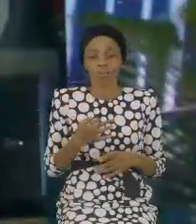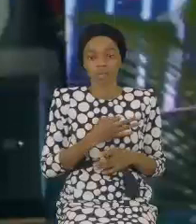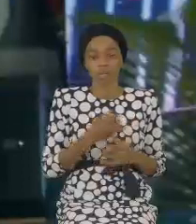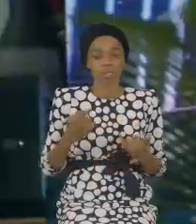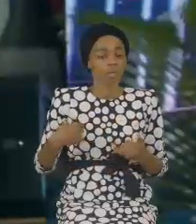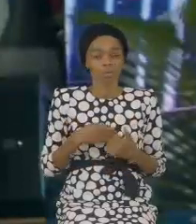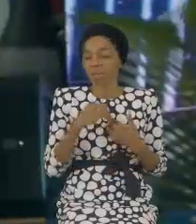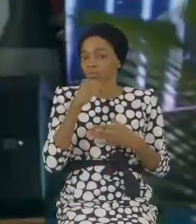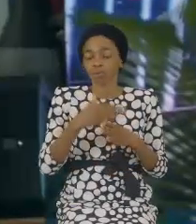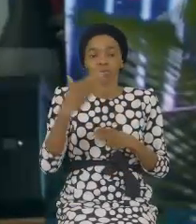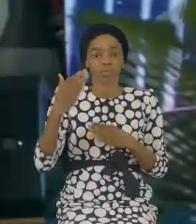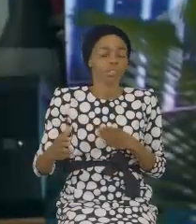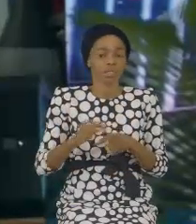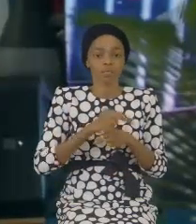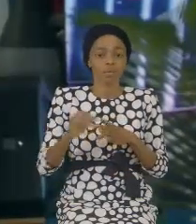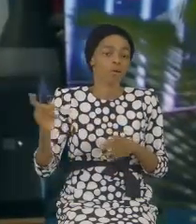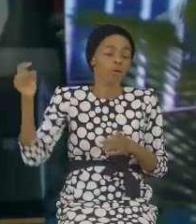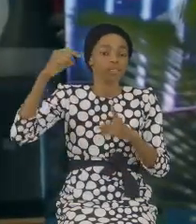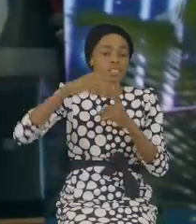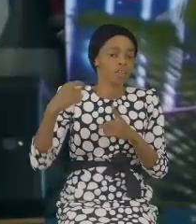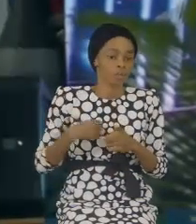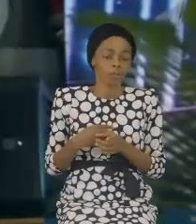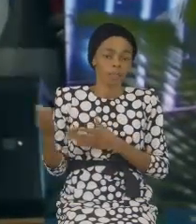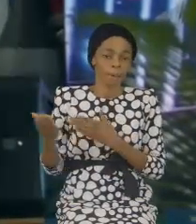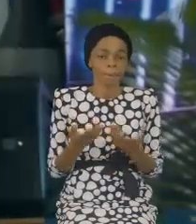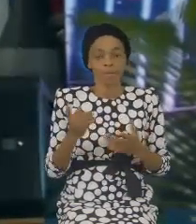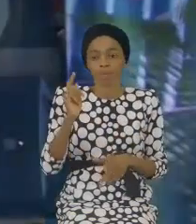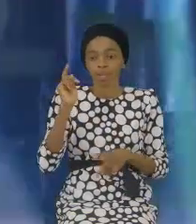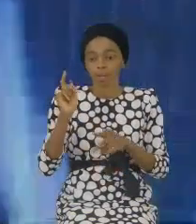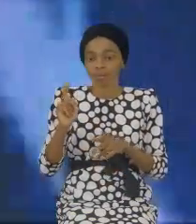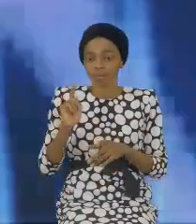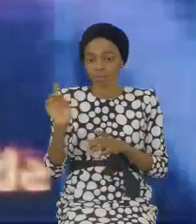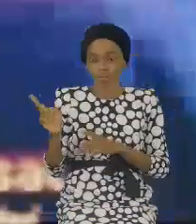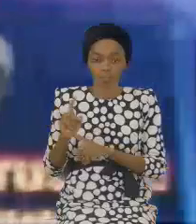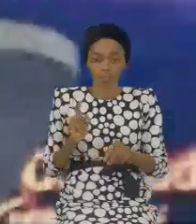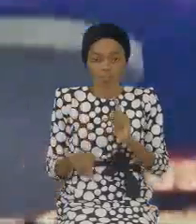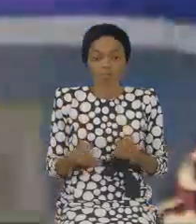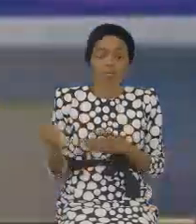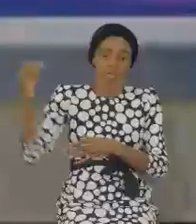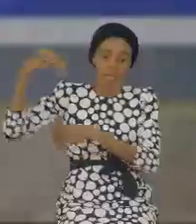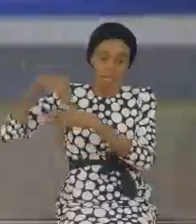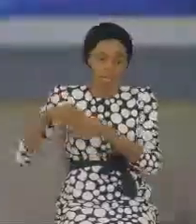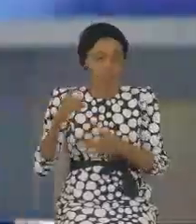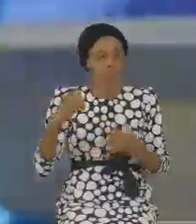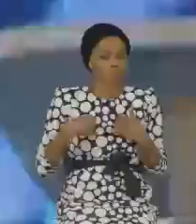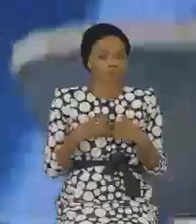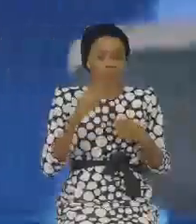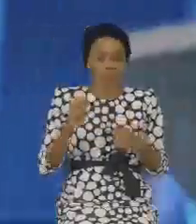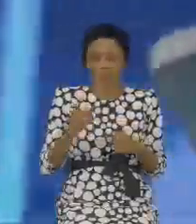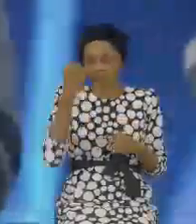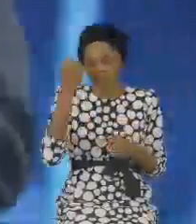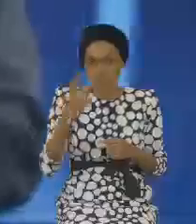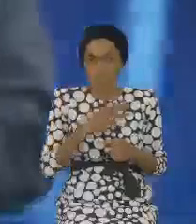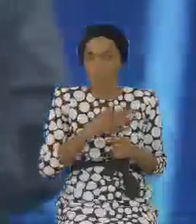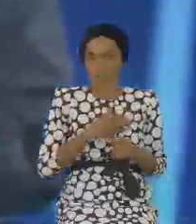the ministry until we bring them into. And so we need to understand and analyze very